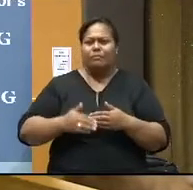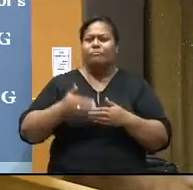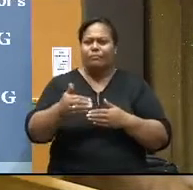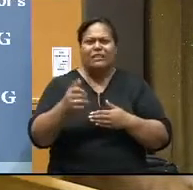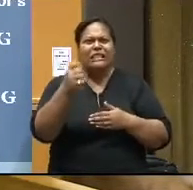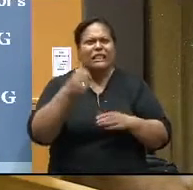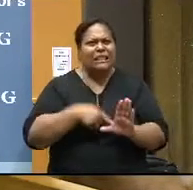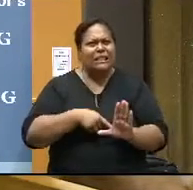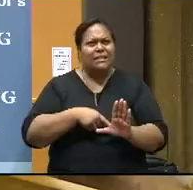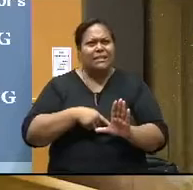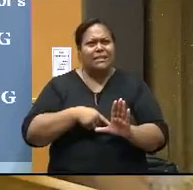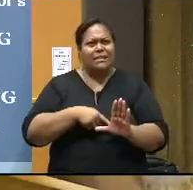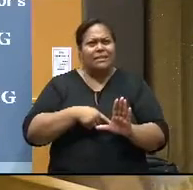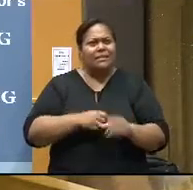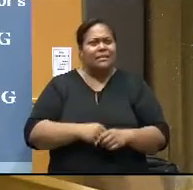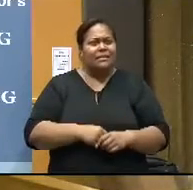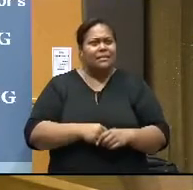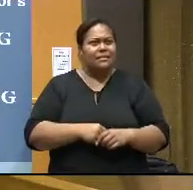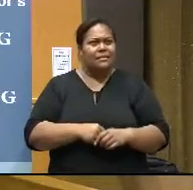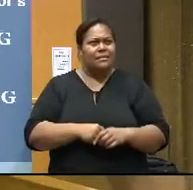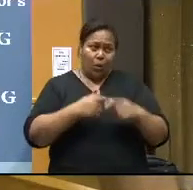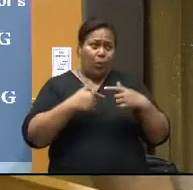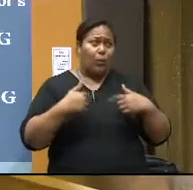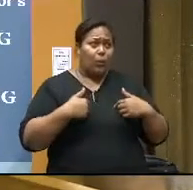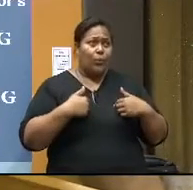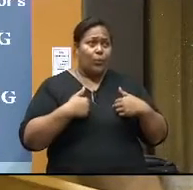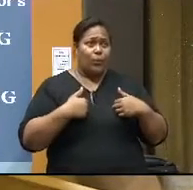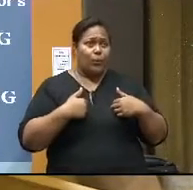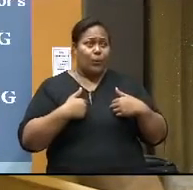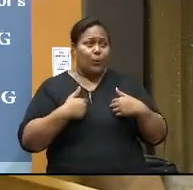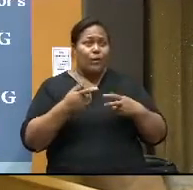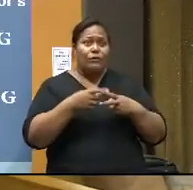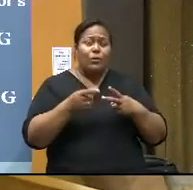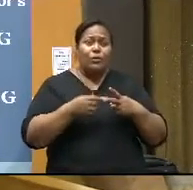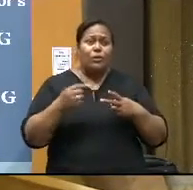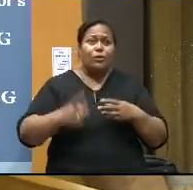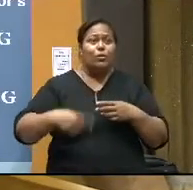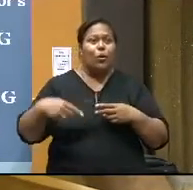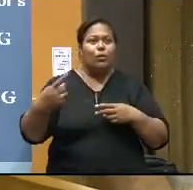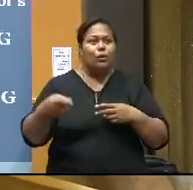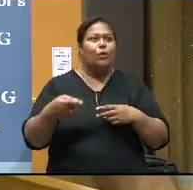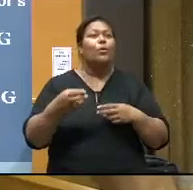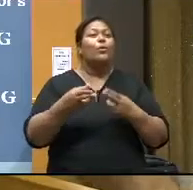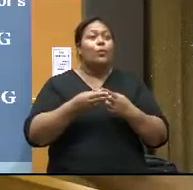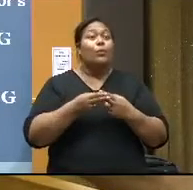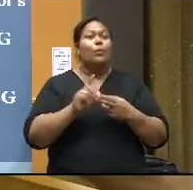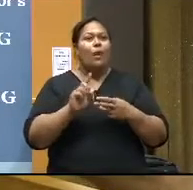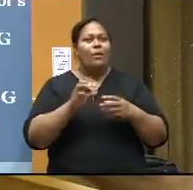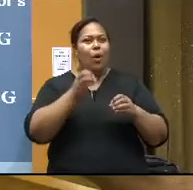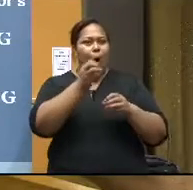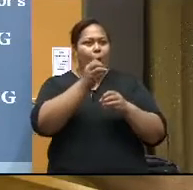years. And in that sense, we have chosen to continue with our uplifting